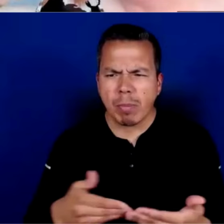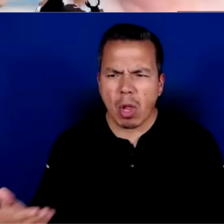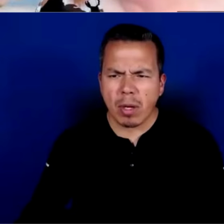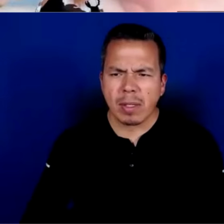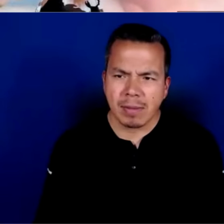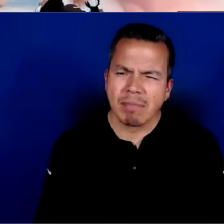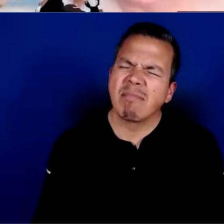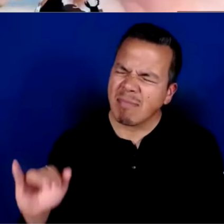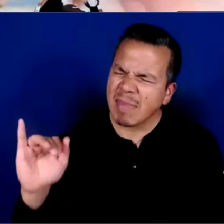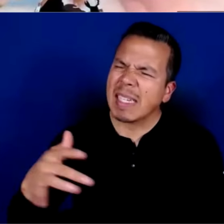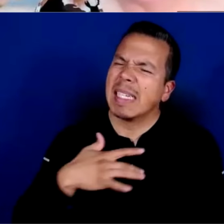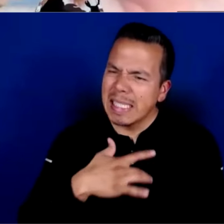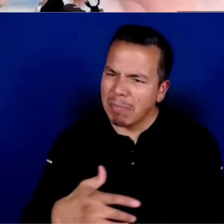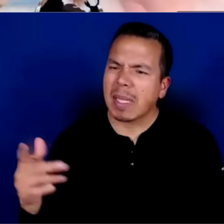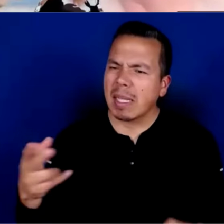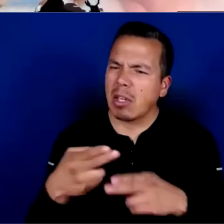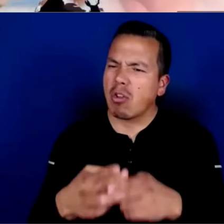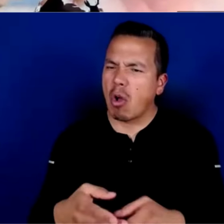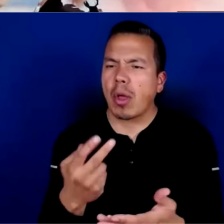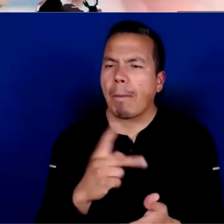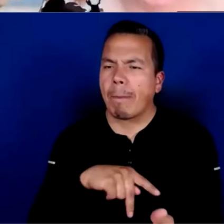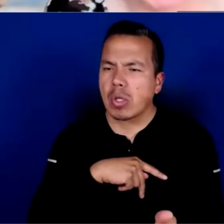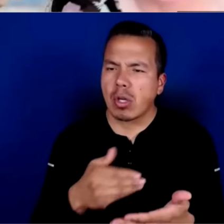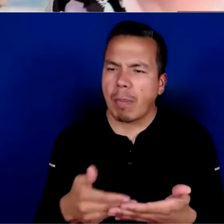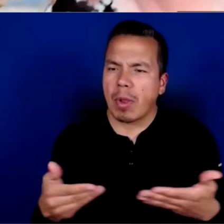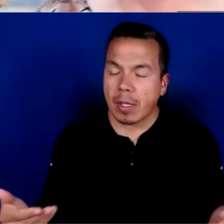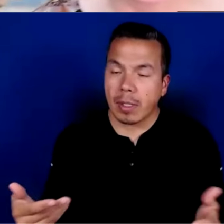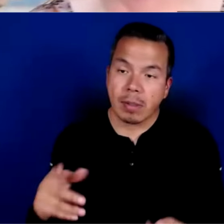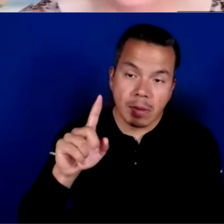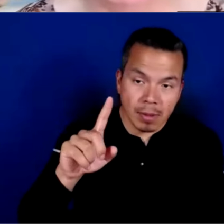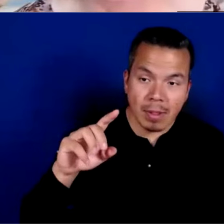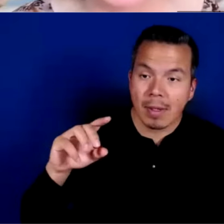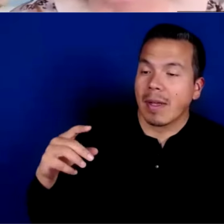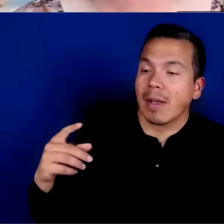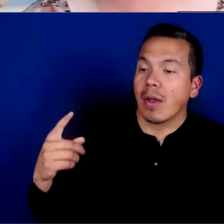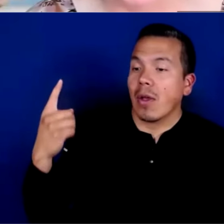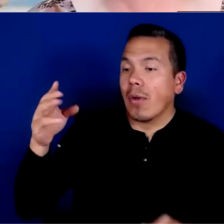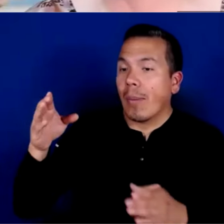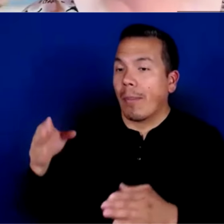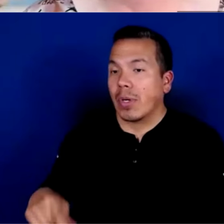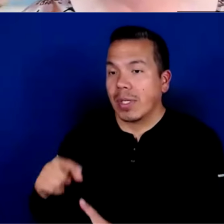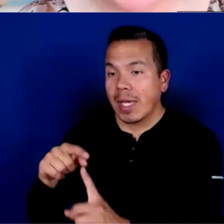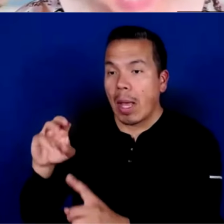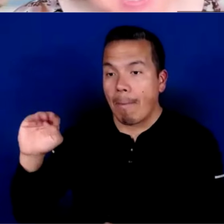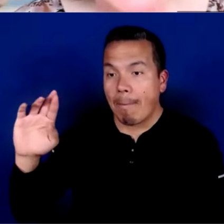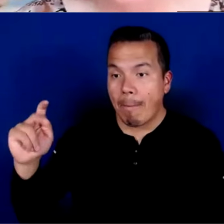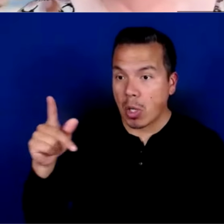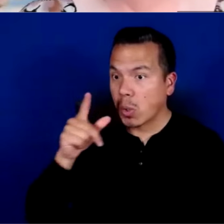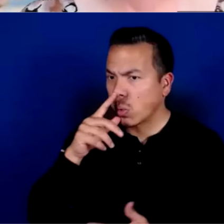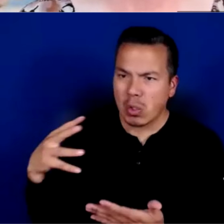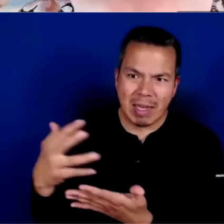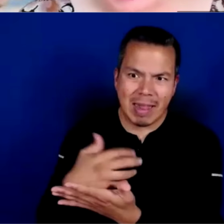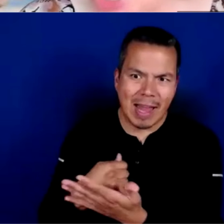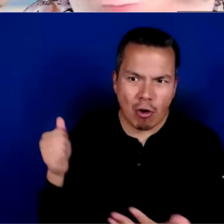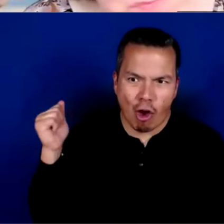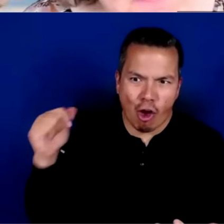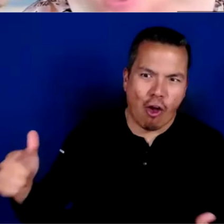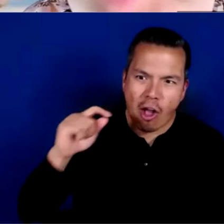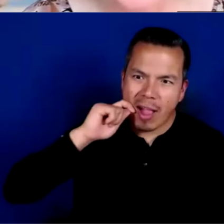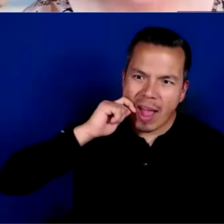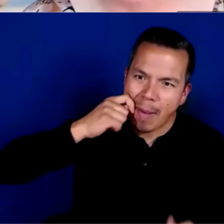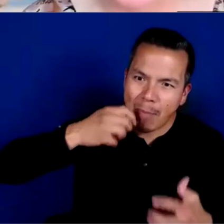normally be under personal effects. Now, if you were like my friend Mark and you collected every Apple device ever made and you had an